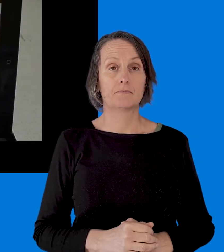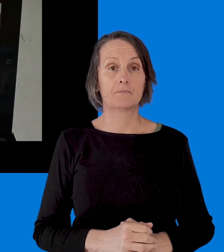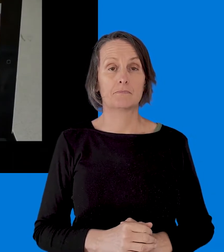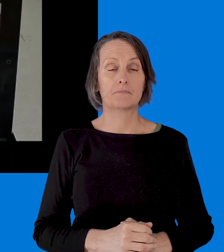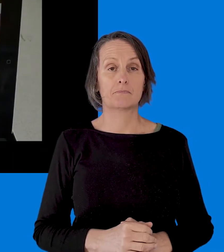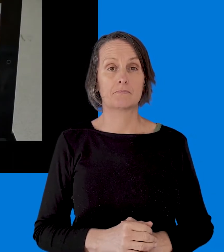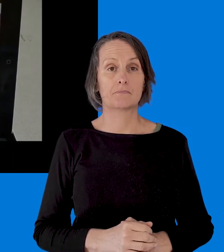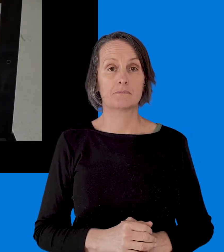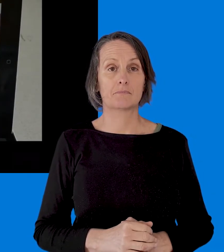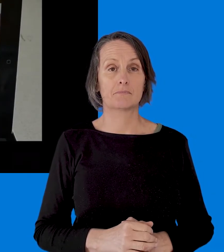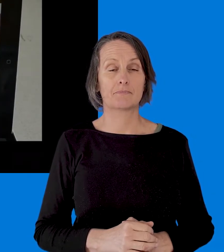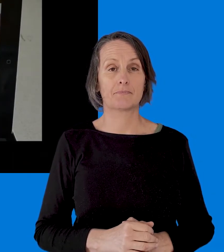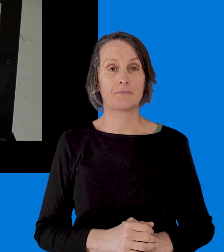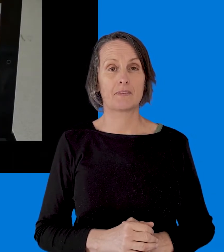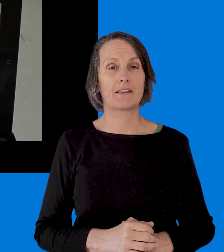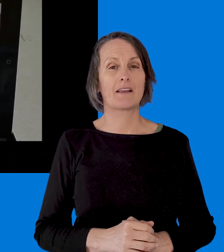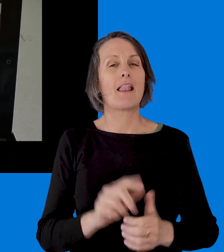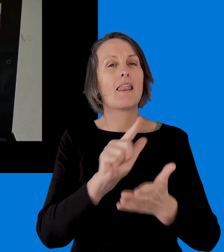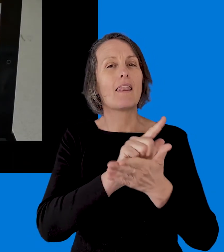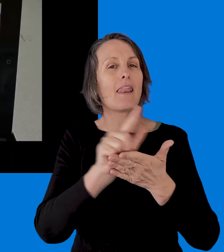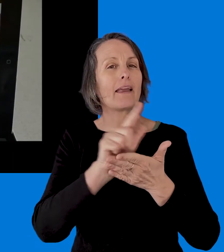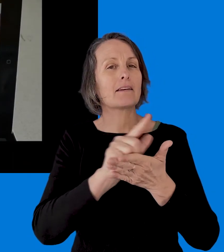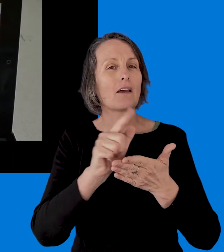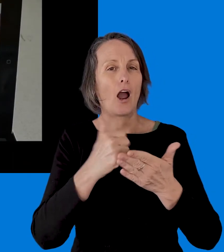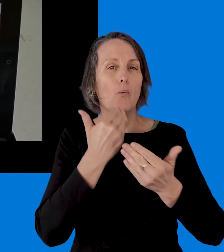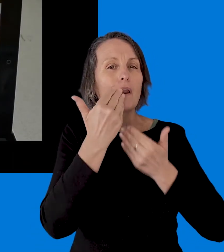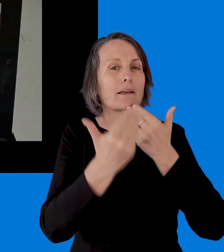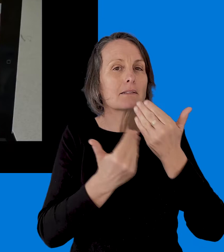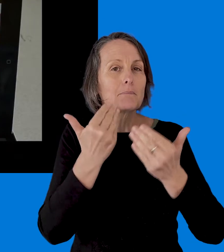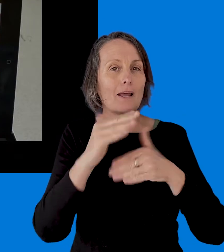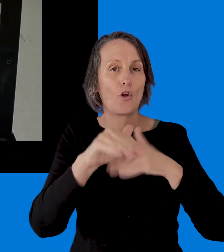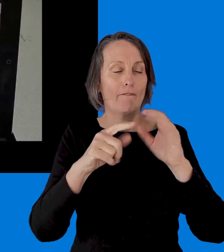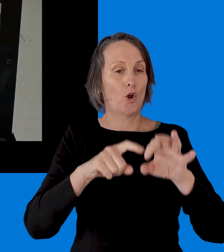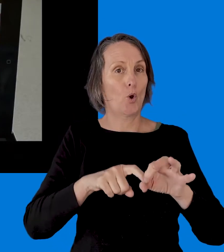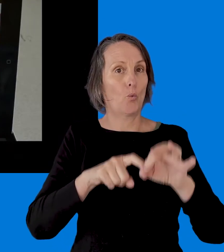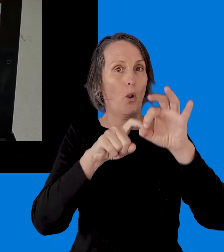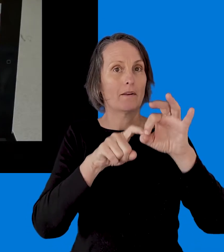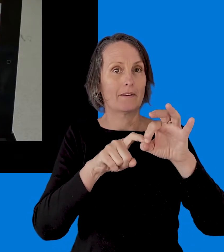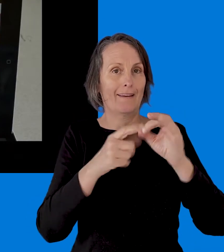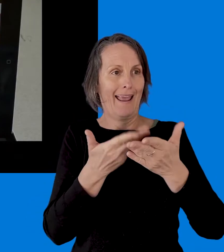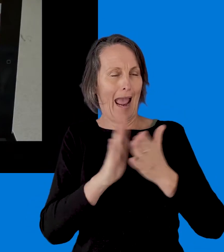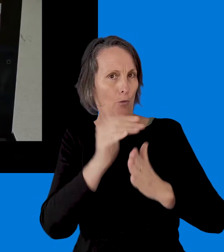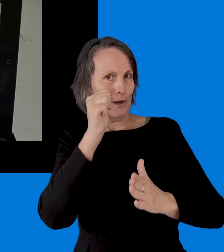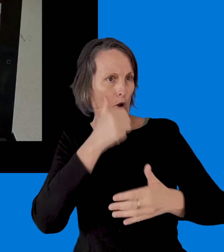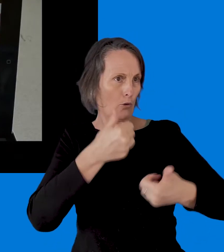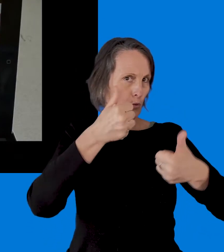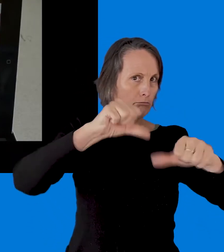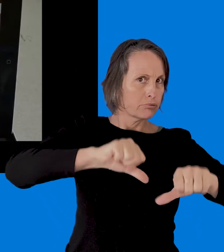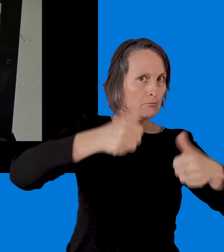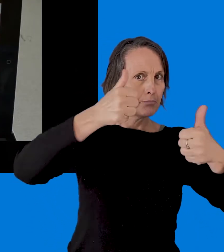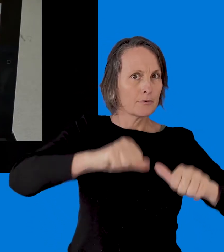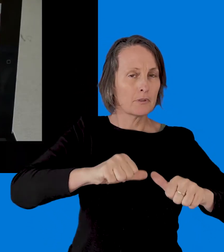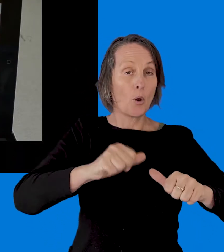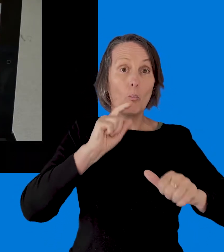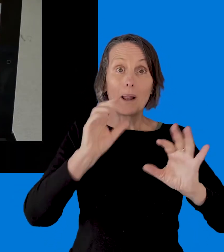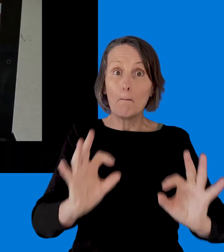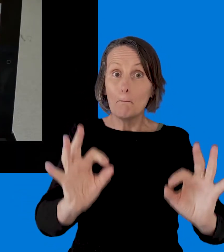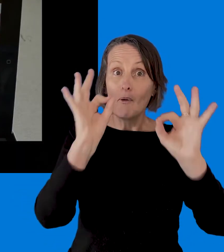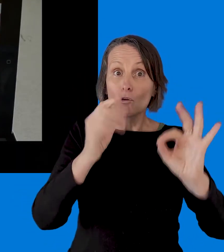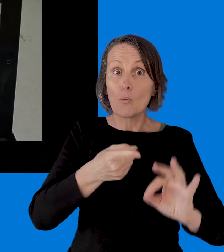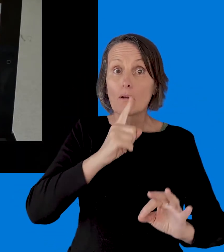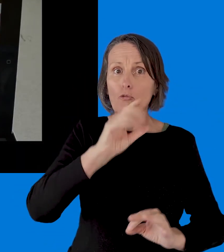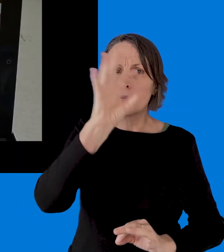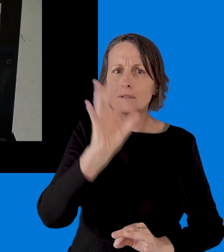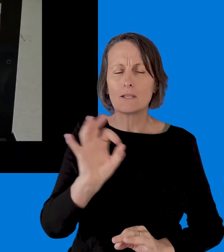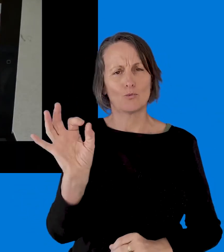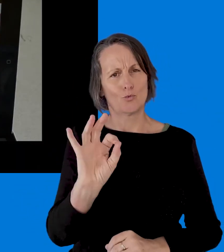And I'll towards the end of my presentation, I'll talk a little bit about the quality, how we can measure quality. It is not